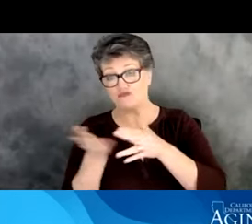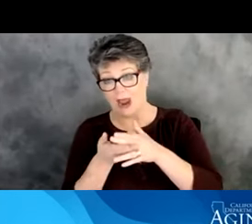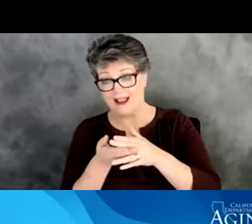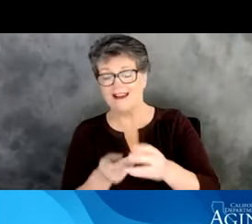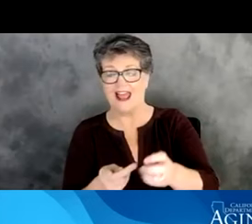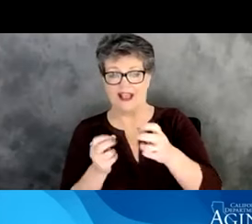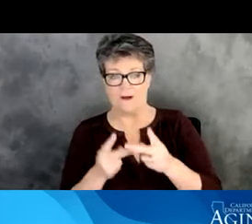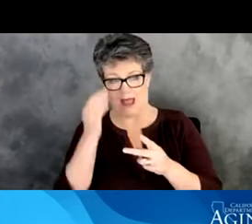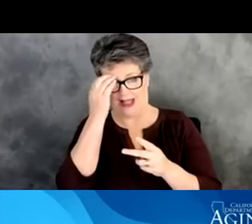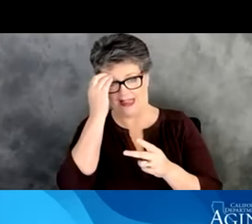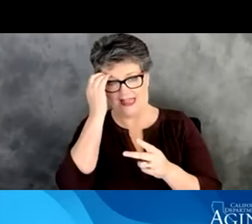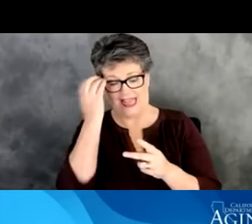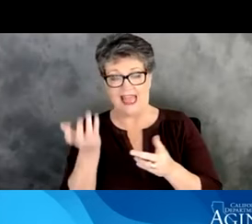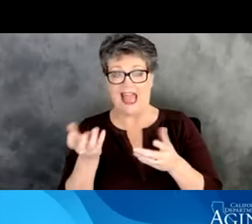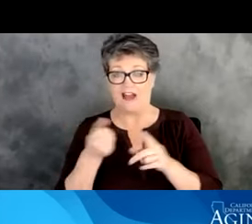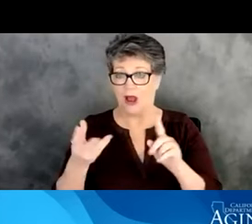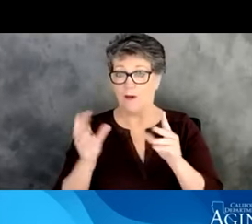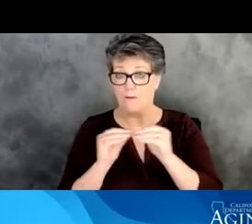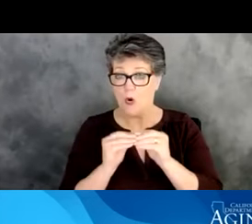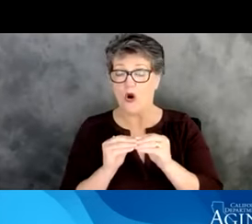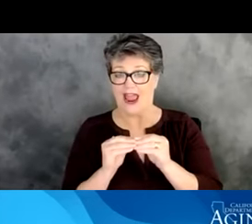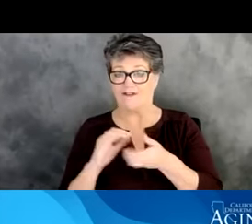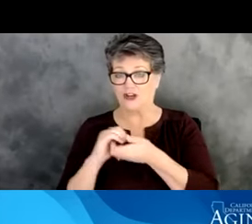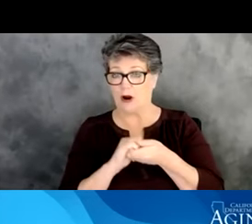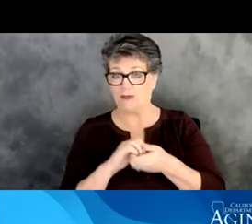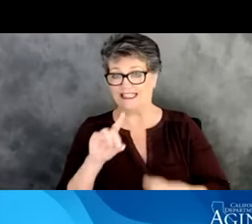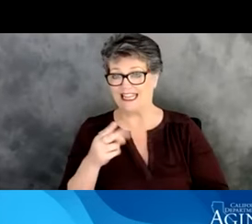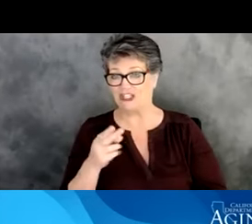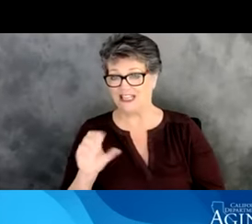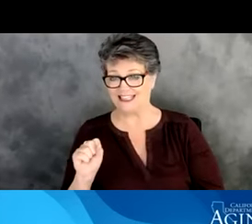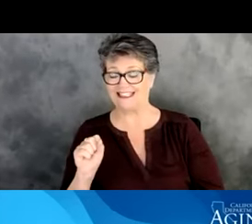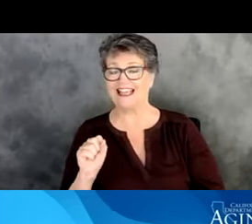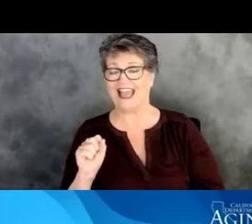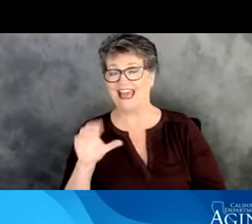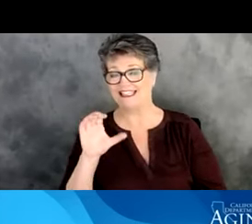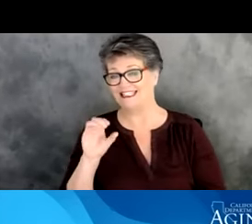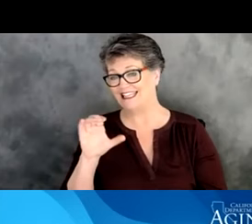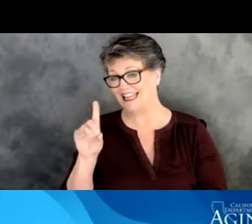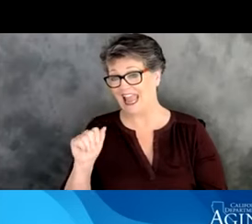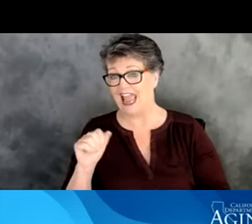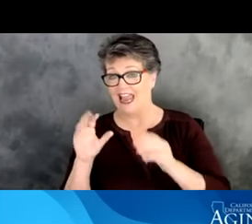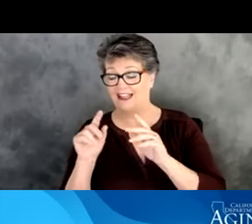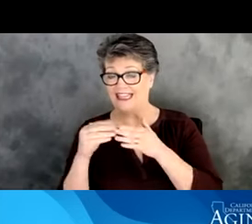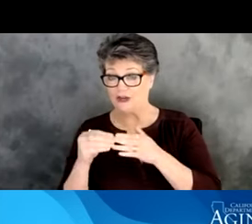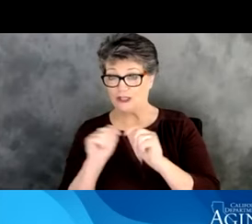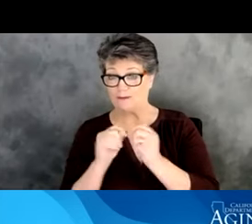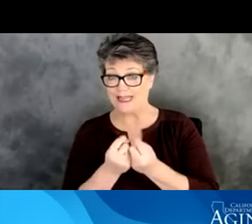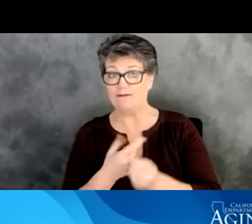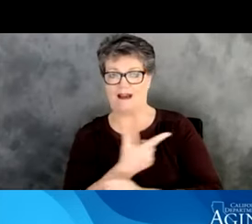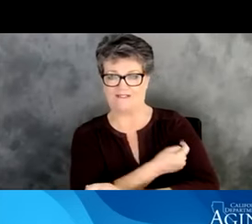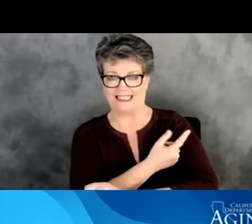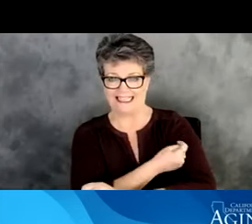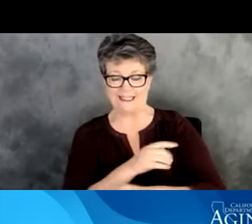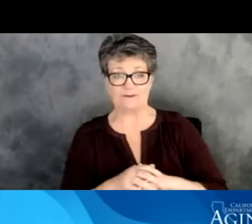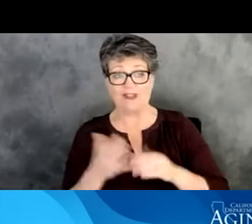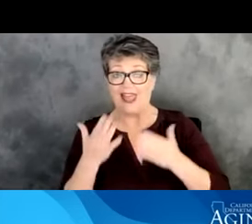and hear more from our partners at DHCS and our CDA leadership team on vaccines.